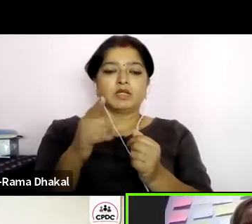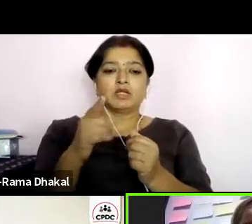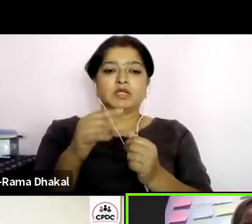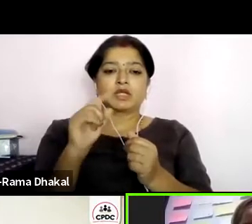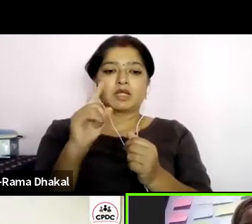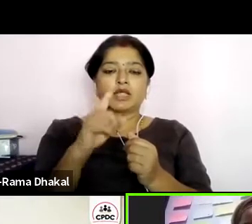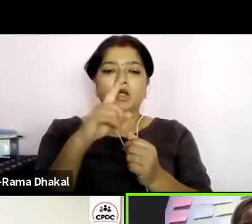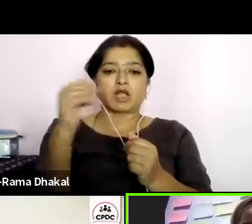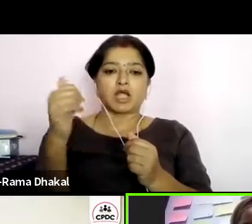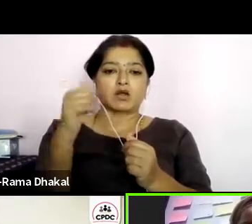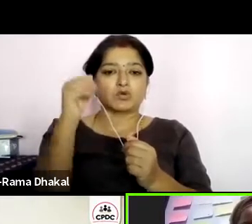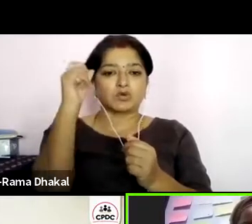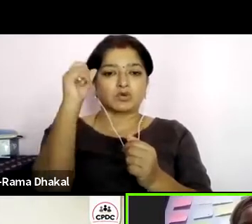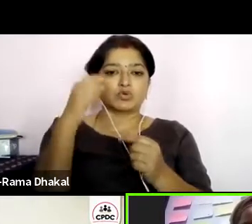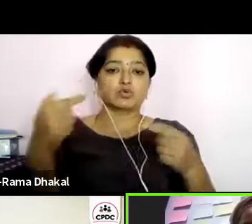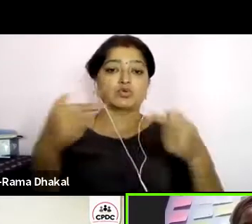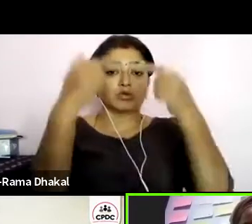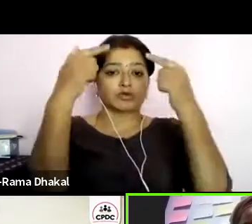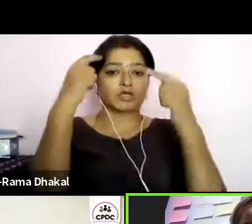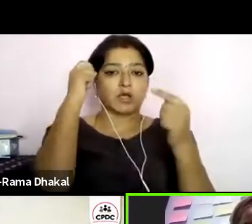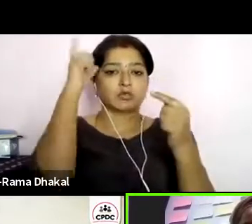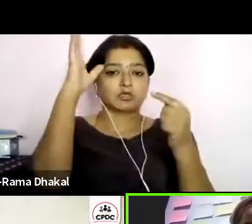program.